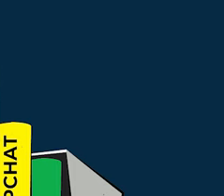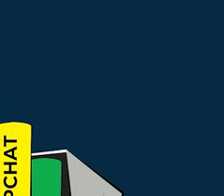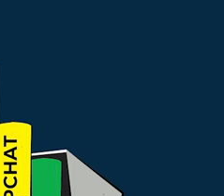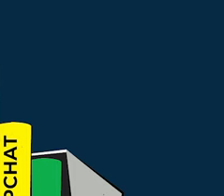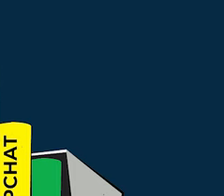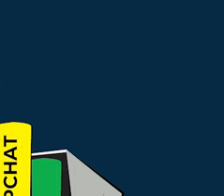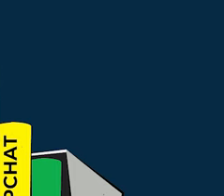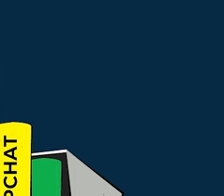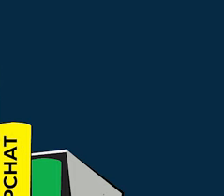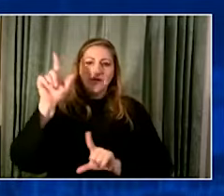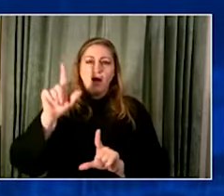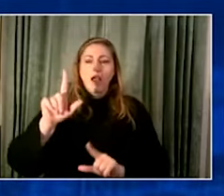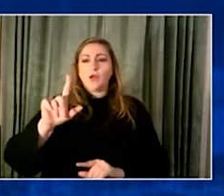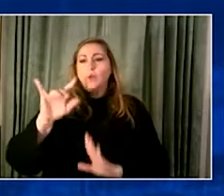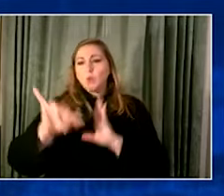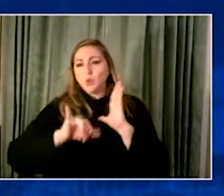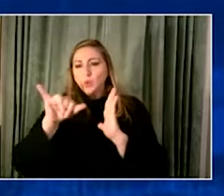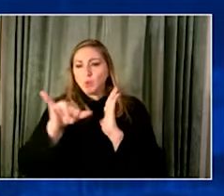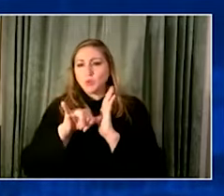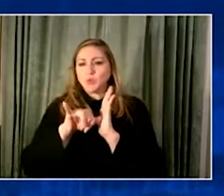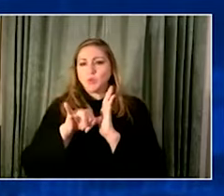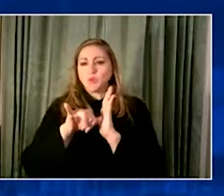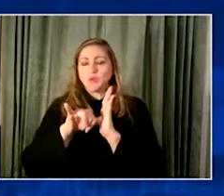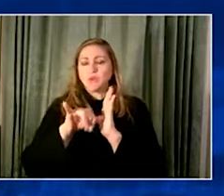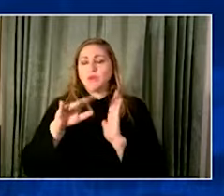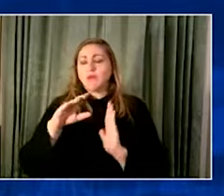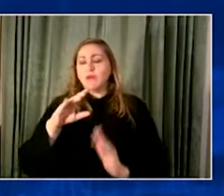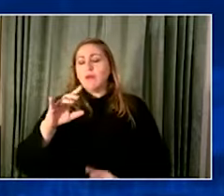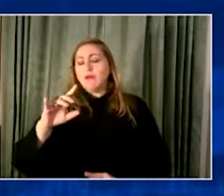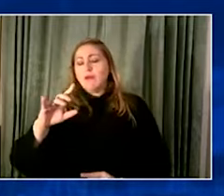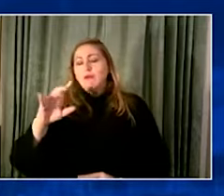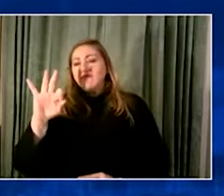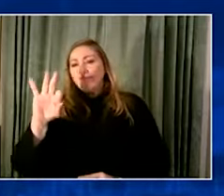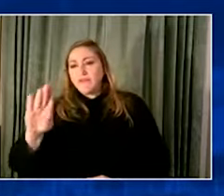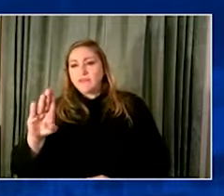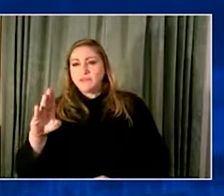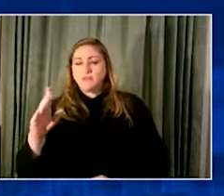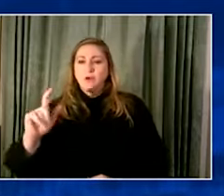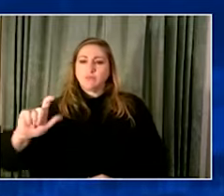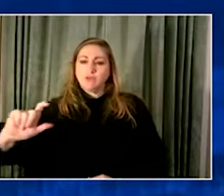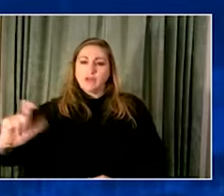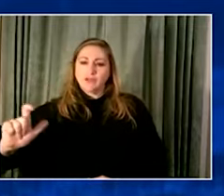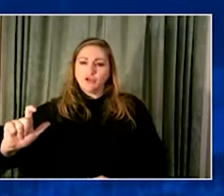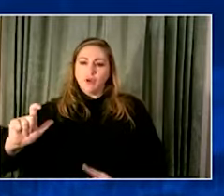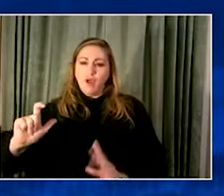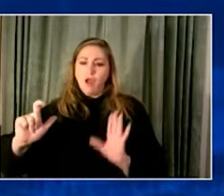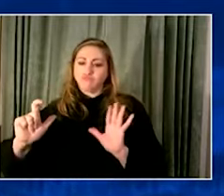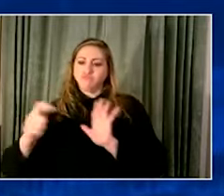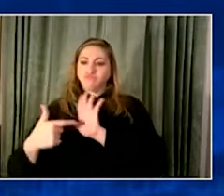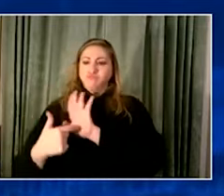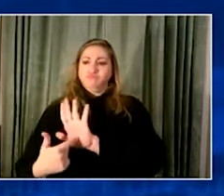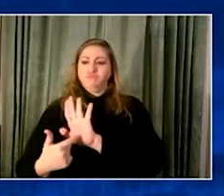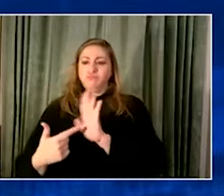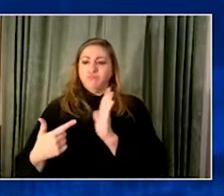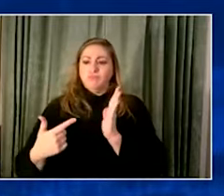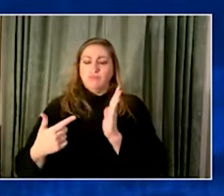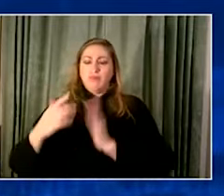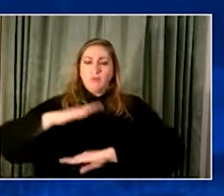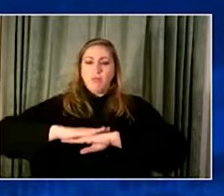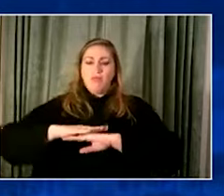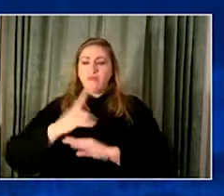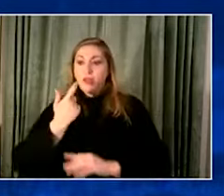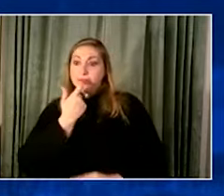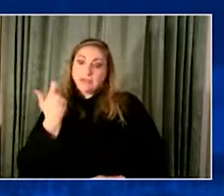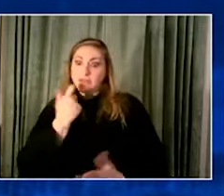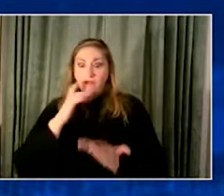TikTok, YouTube, Facebook are fueling a mental health crisis by designing their platforms with addictive and dangerous features.